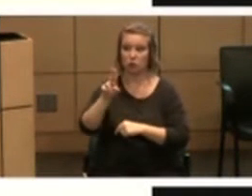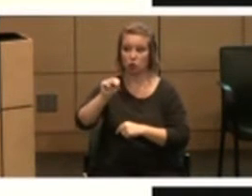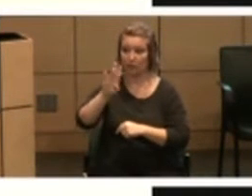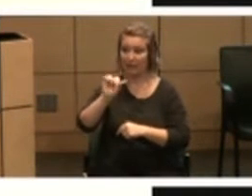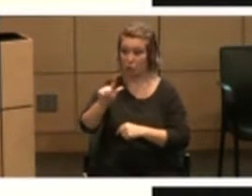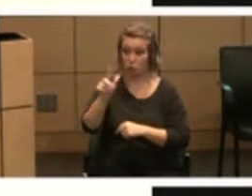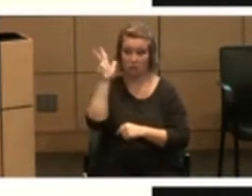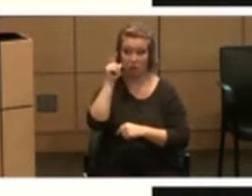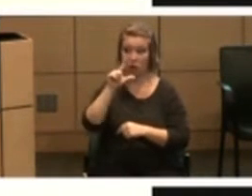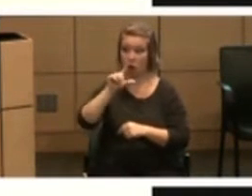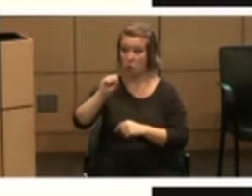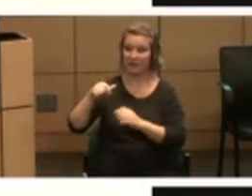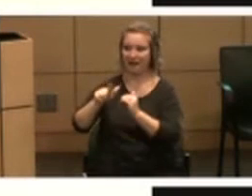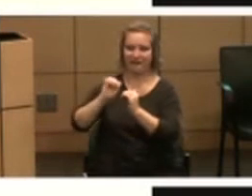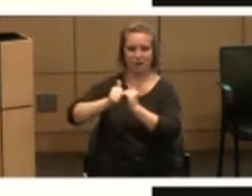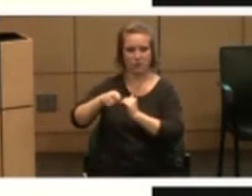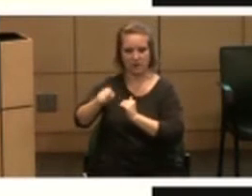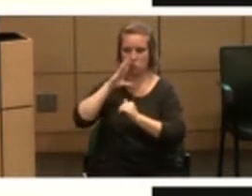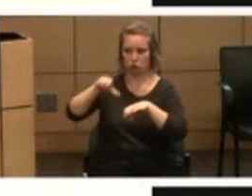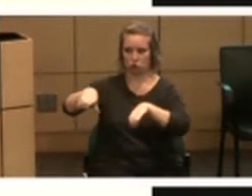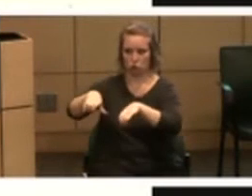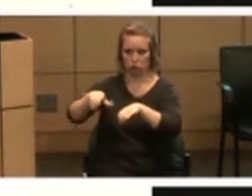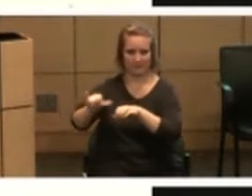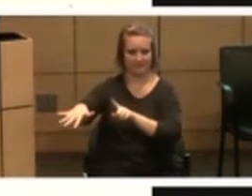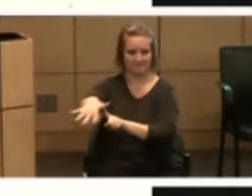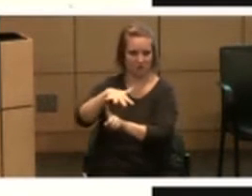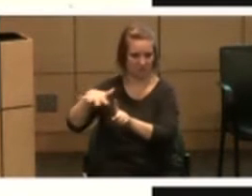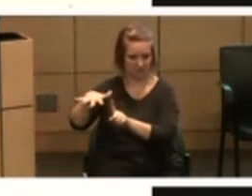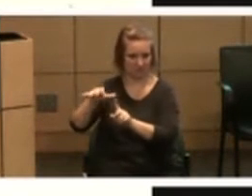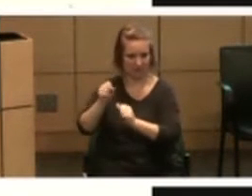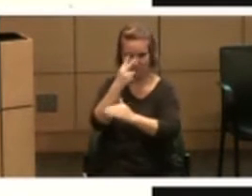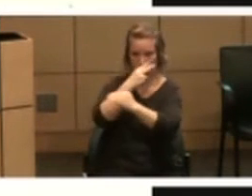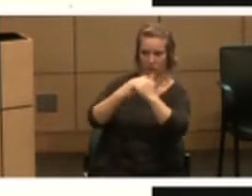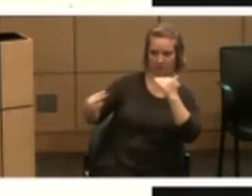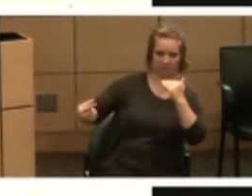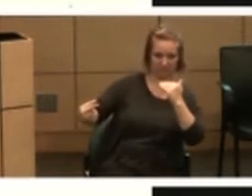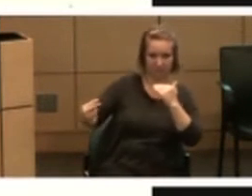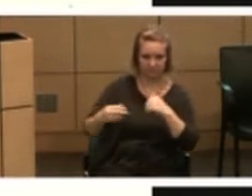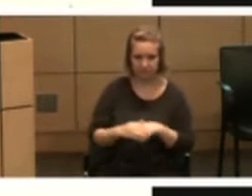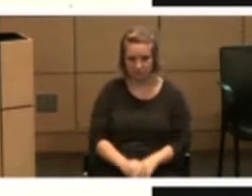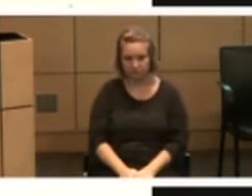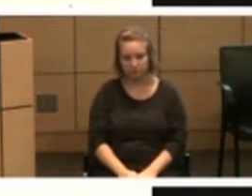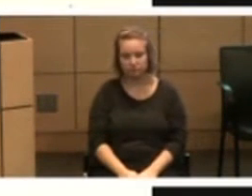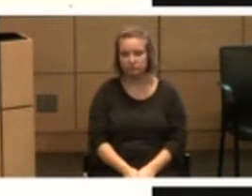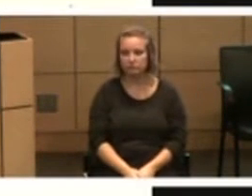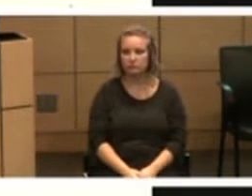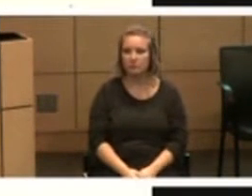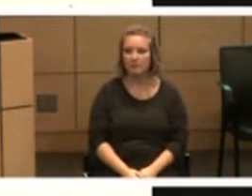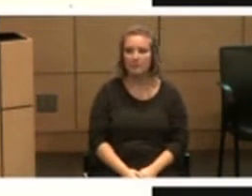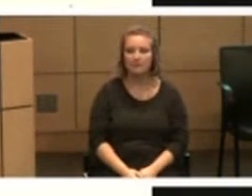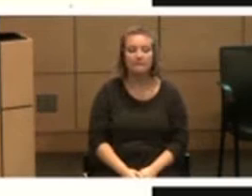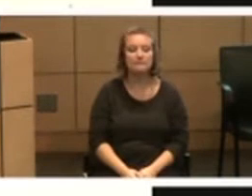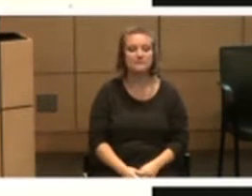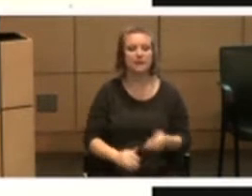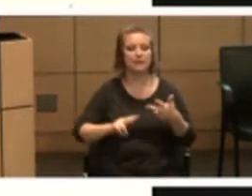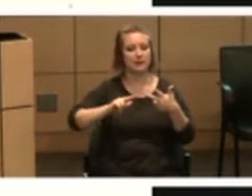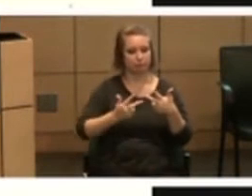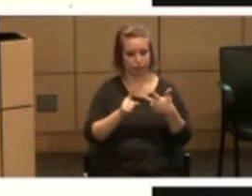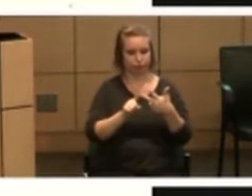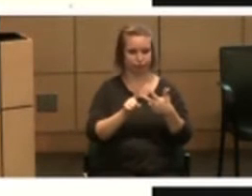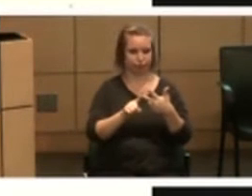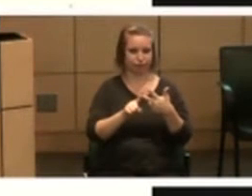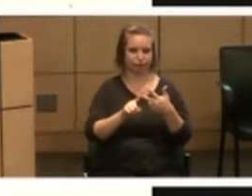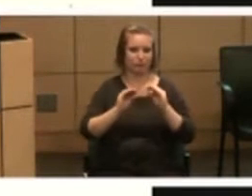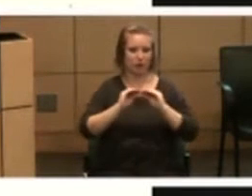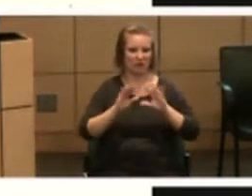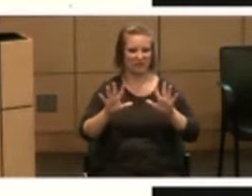loss might perform in these environments. Okay? And then third, and related to obviously